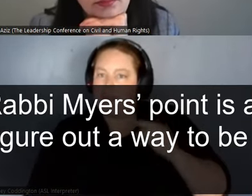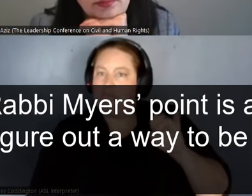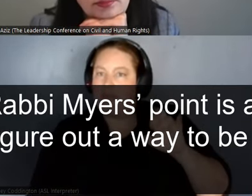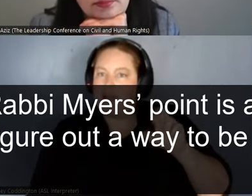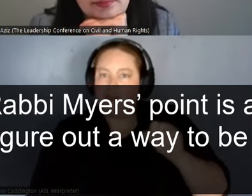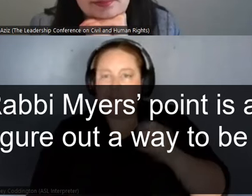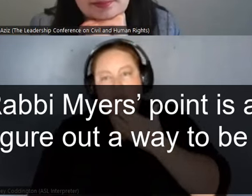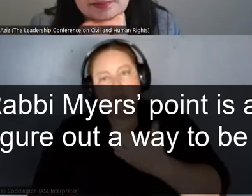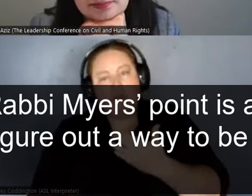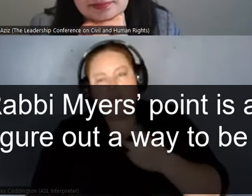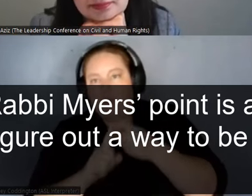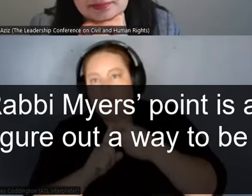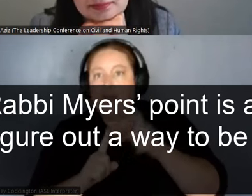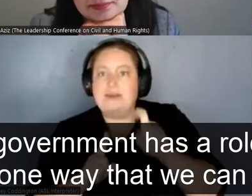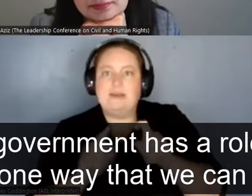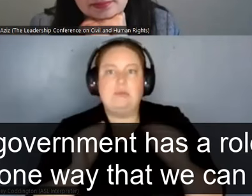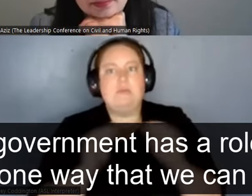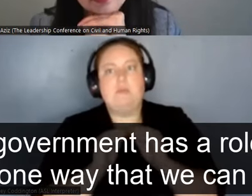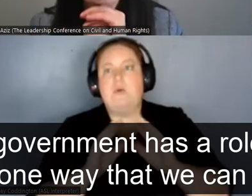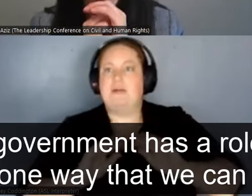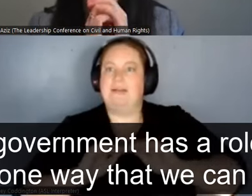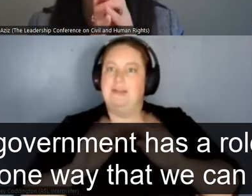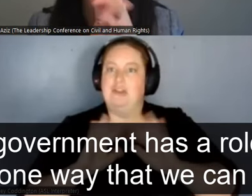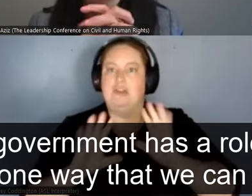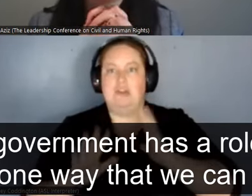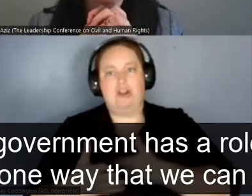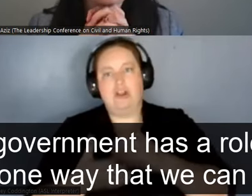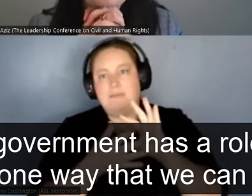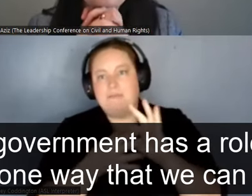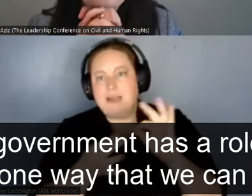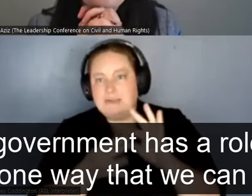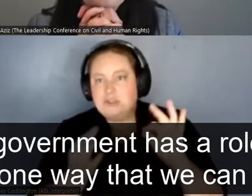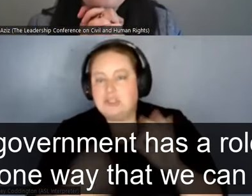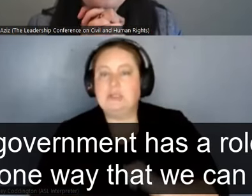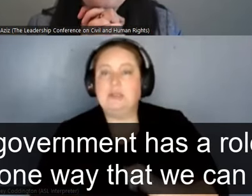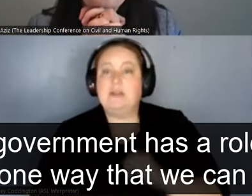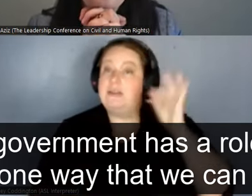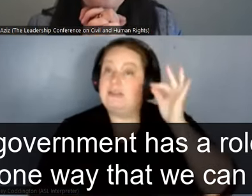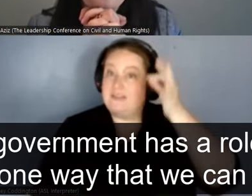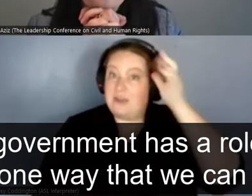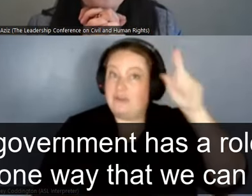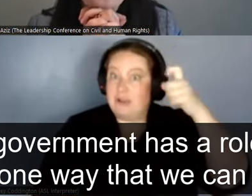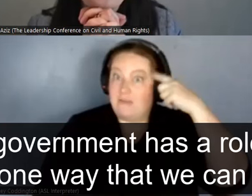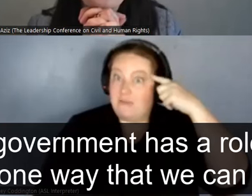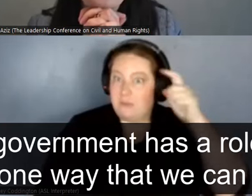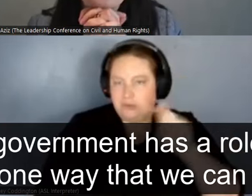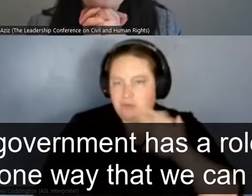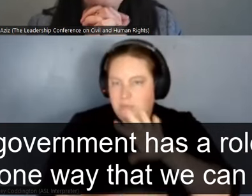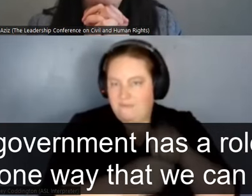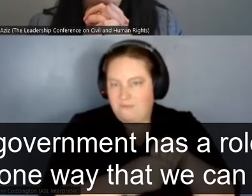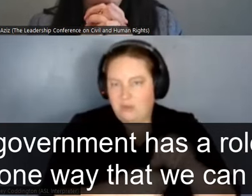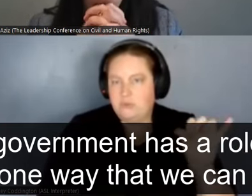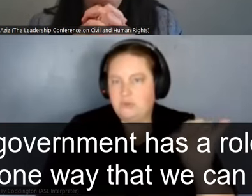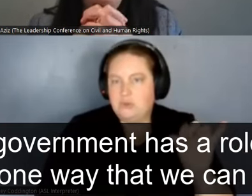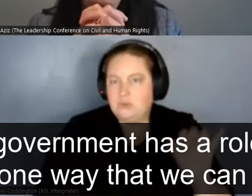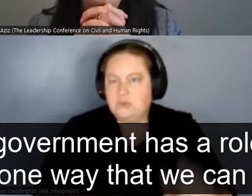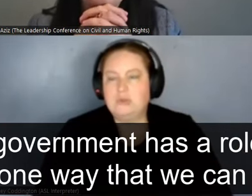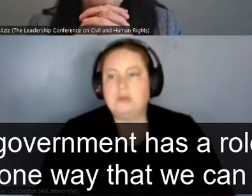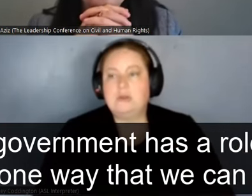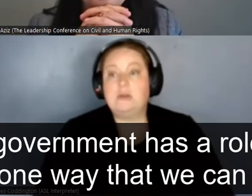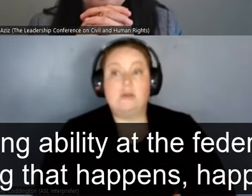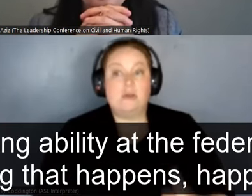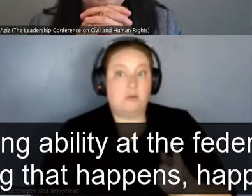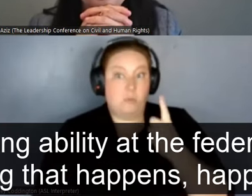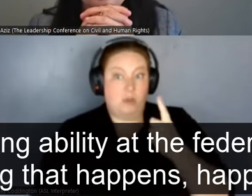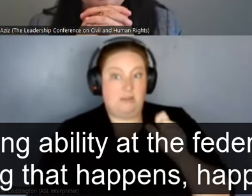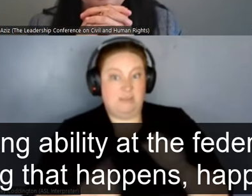out a way to be clearer in our messaging, and the federal government has a role to play in that. I think one way that we can assist is sort